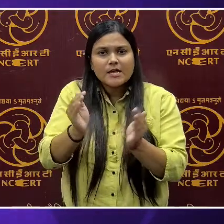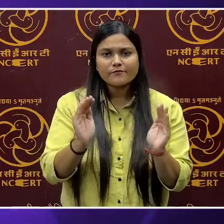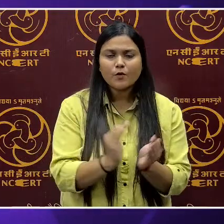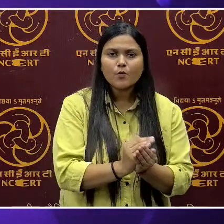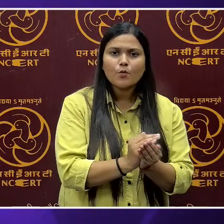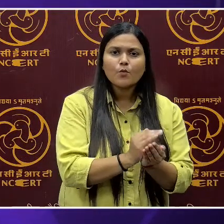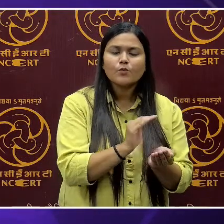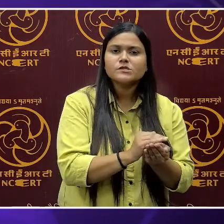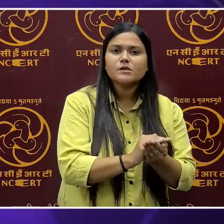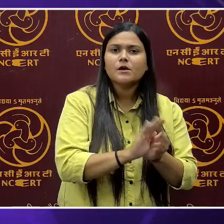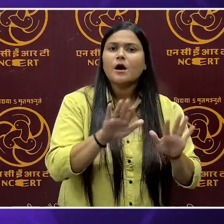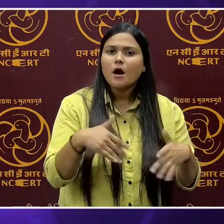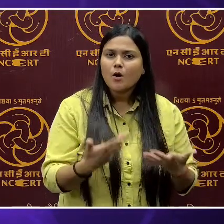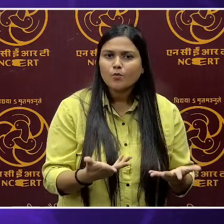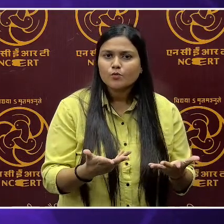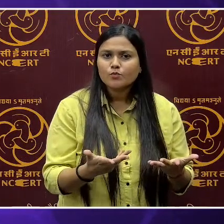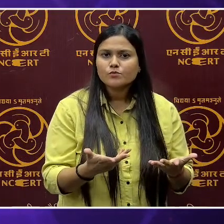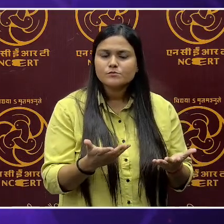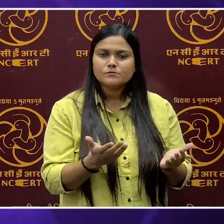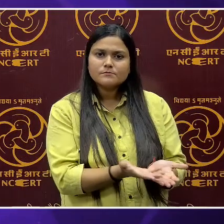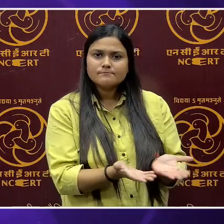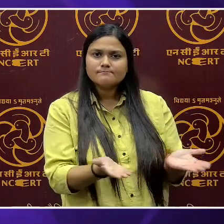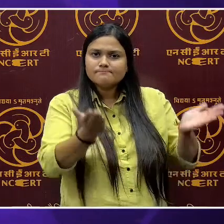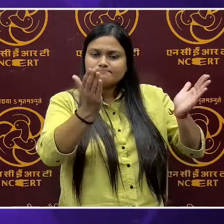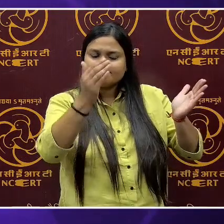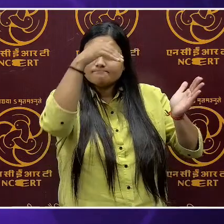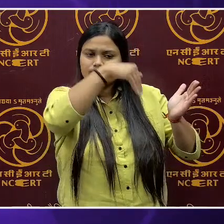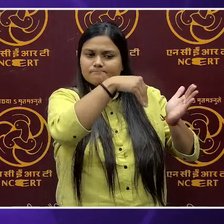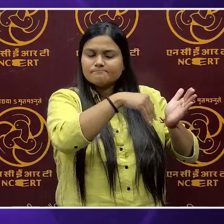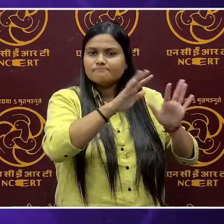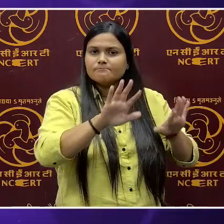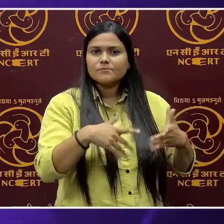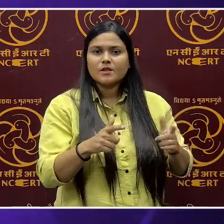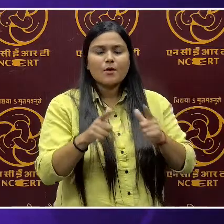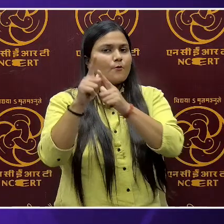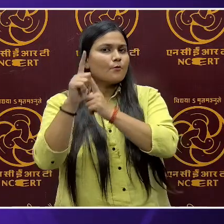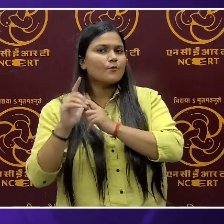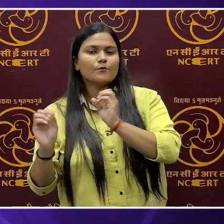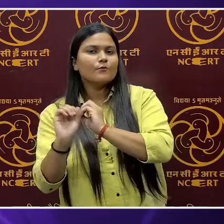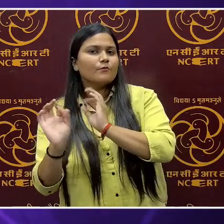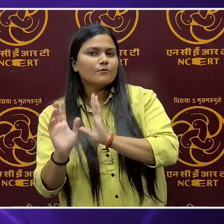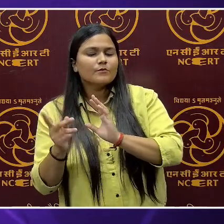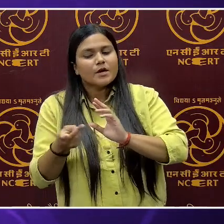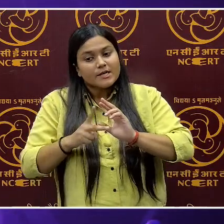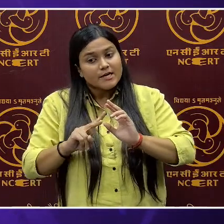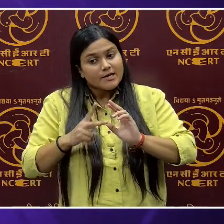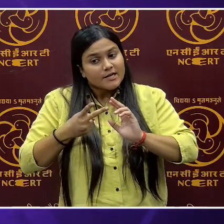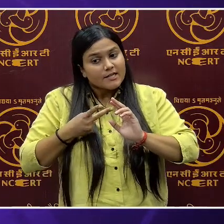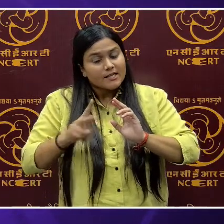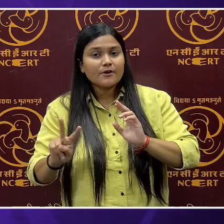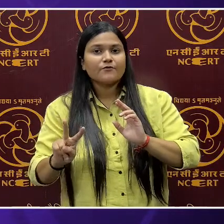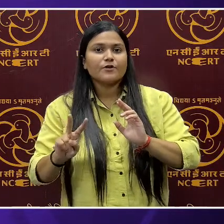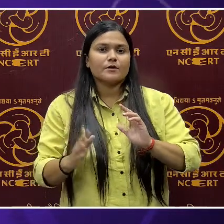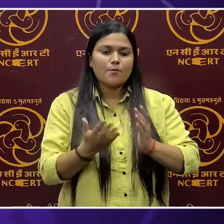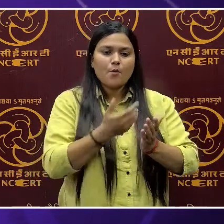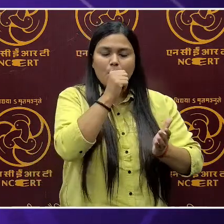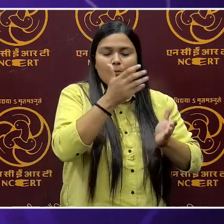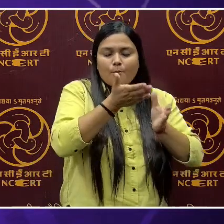in tanks. So it's not about the military tanks we are talking about. Now you know, now the mystery has